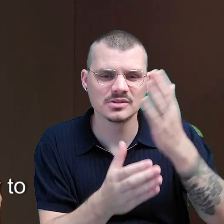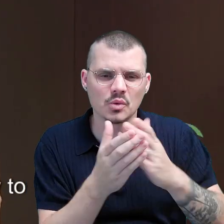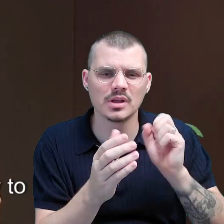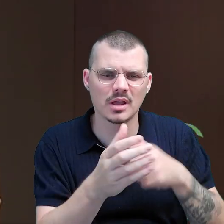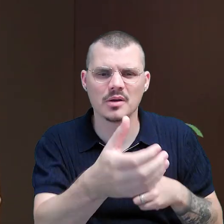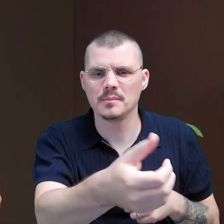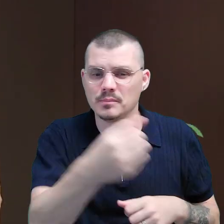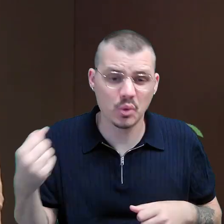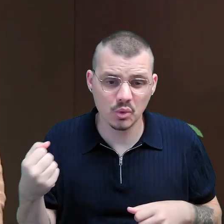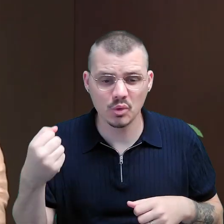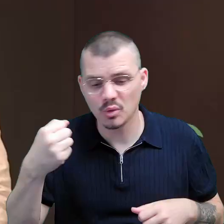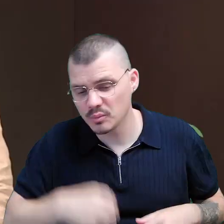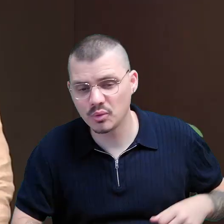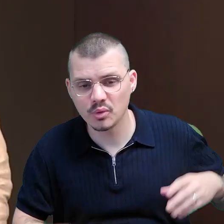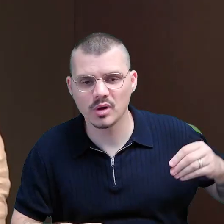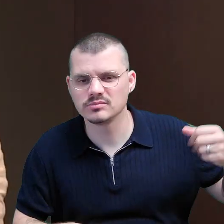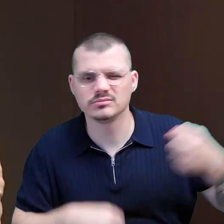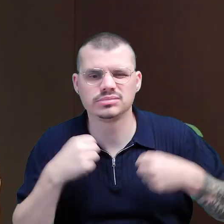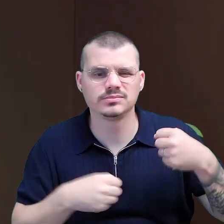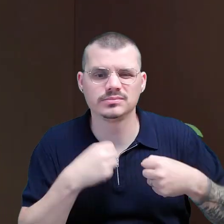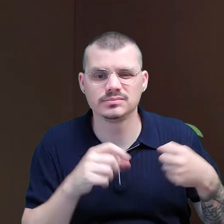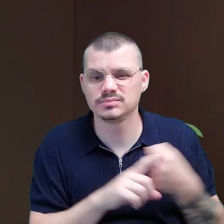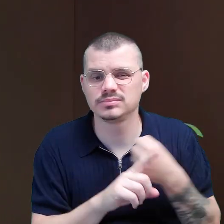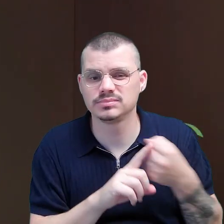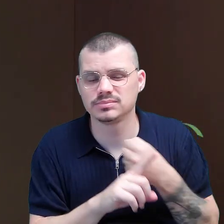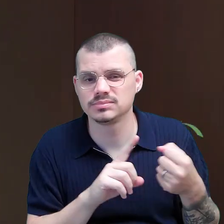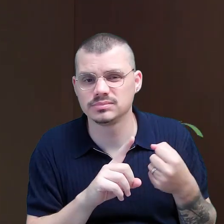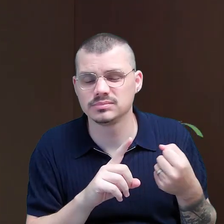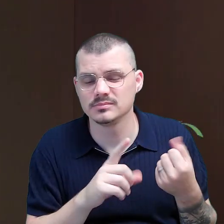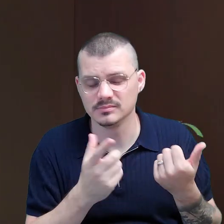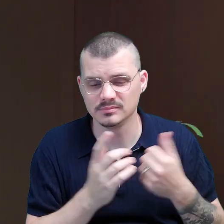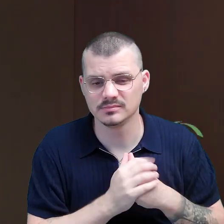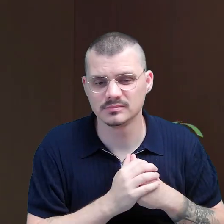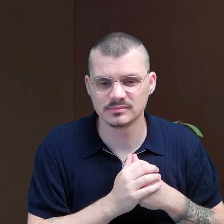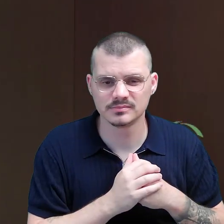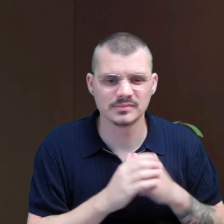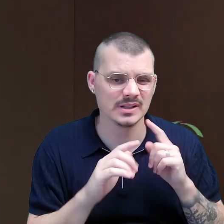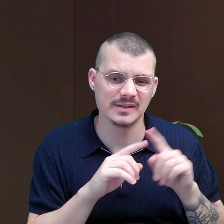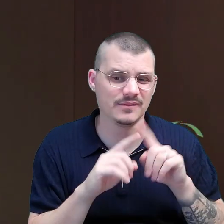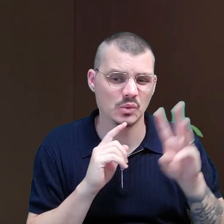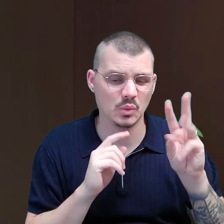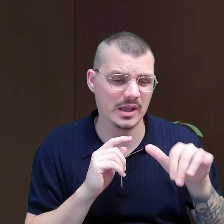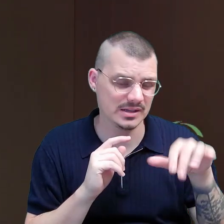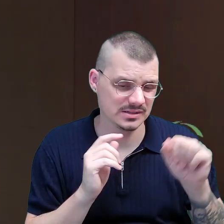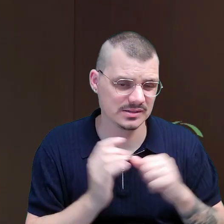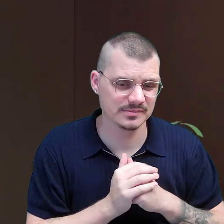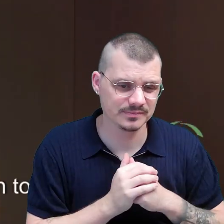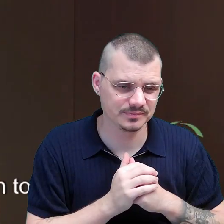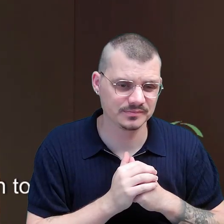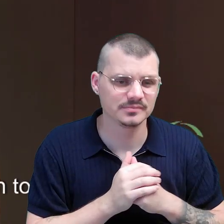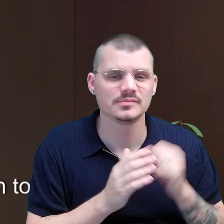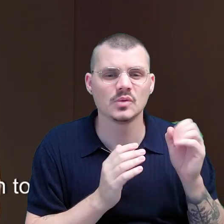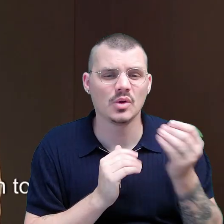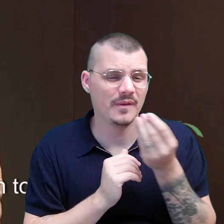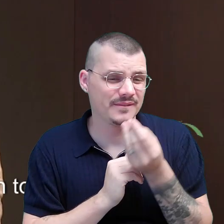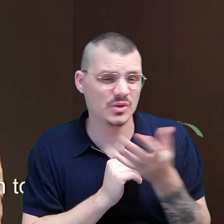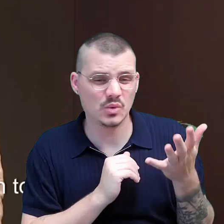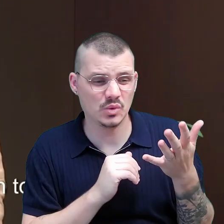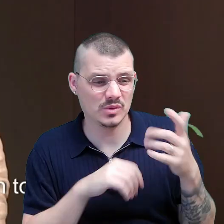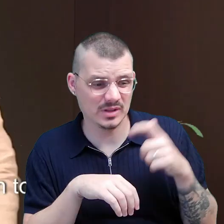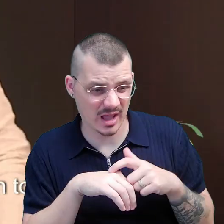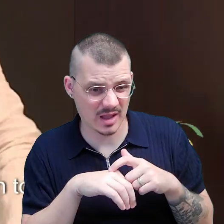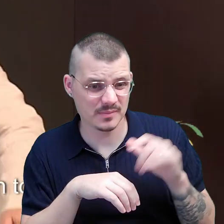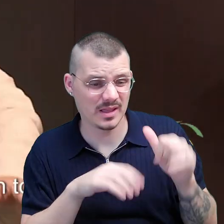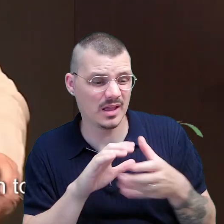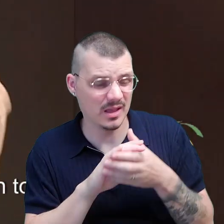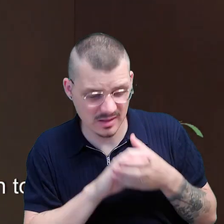for somebody to pull you down and start really attacking you in all kinds of different ways. So a few rounds of